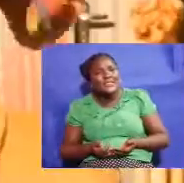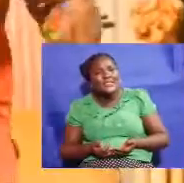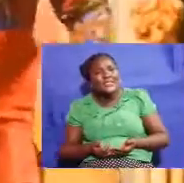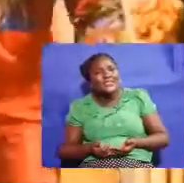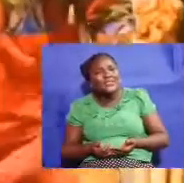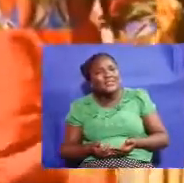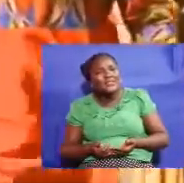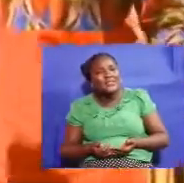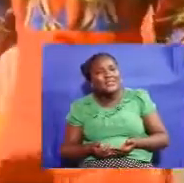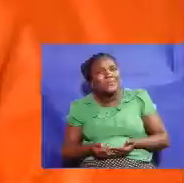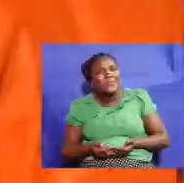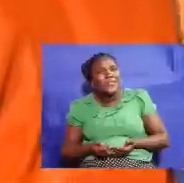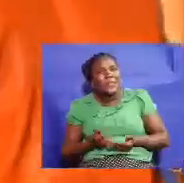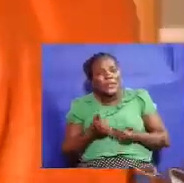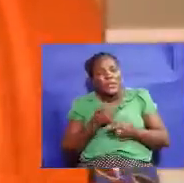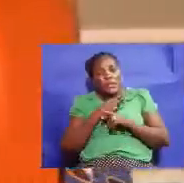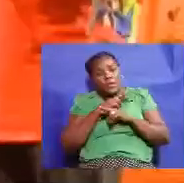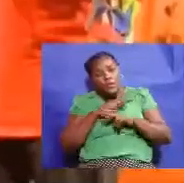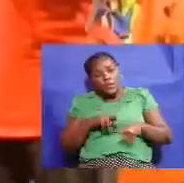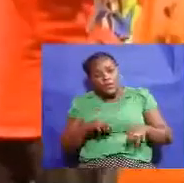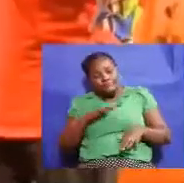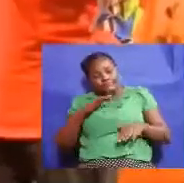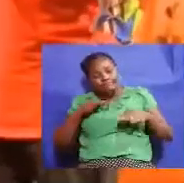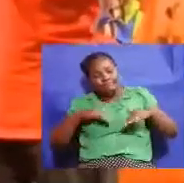It's not okay, it's not.